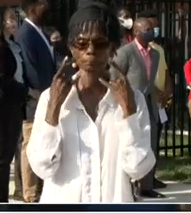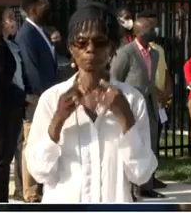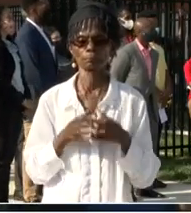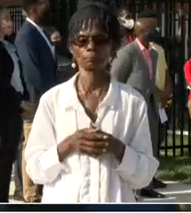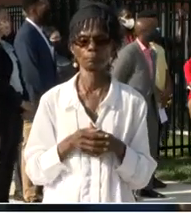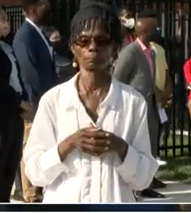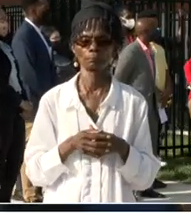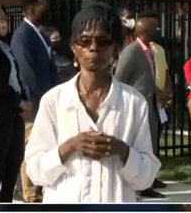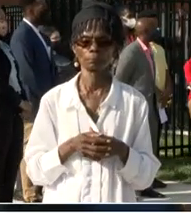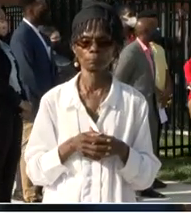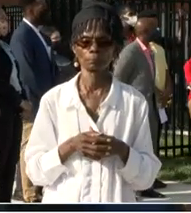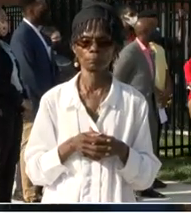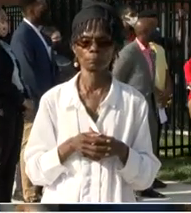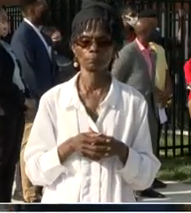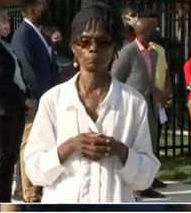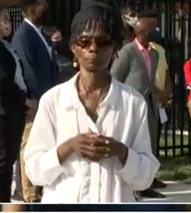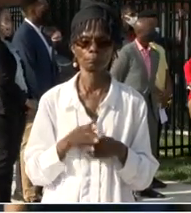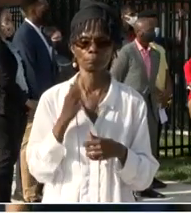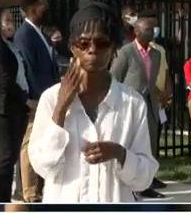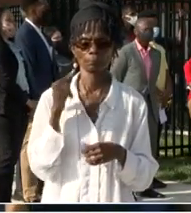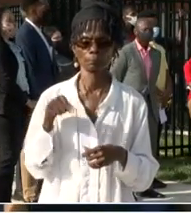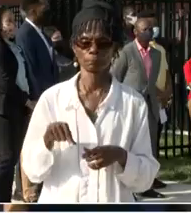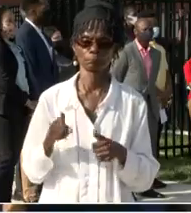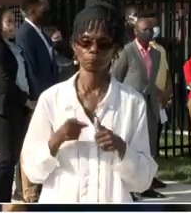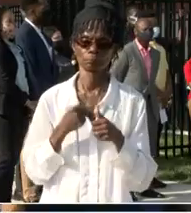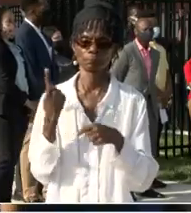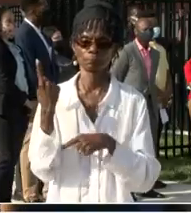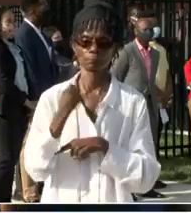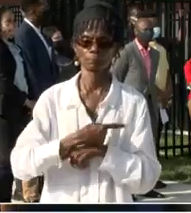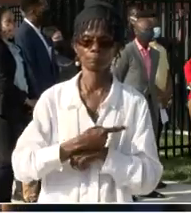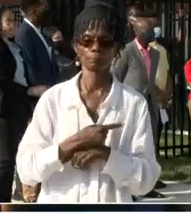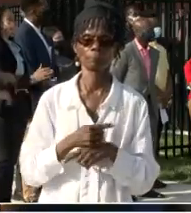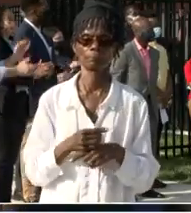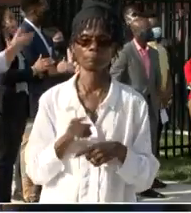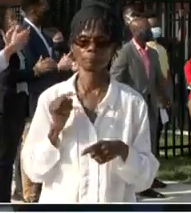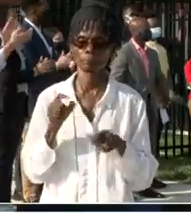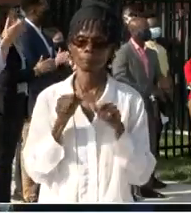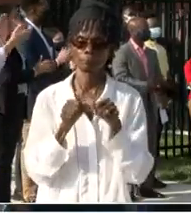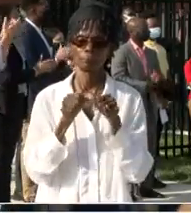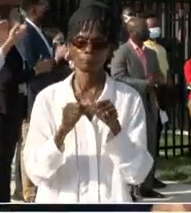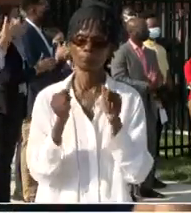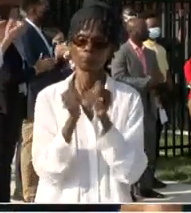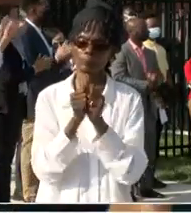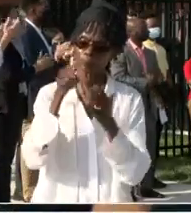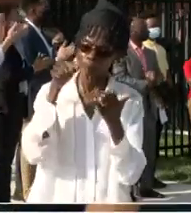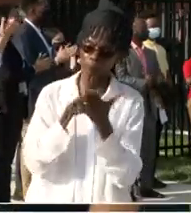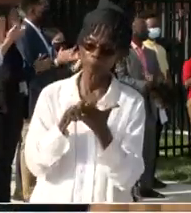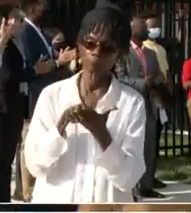day is just the first of many days that our students will have in school. Thank you.